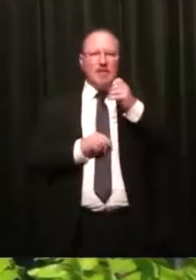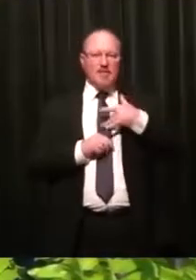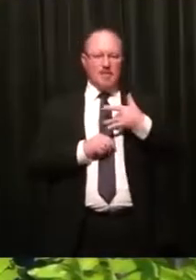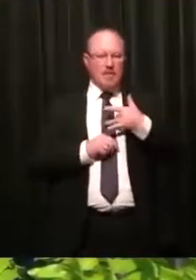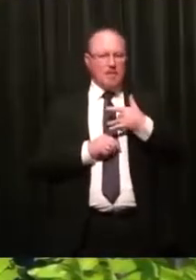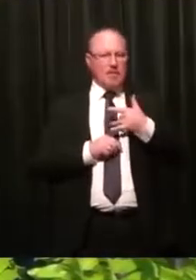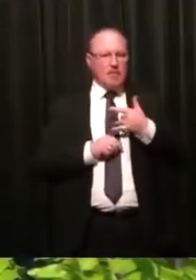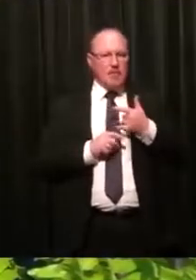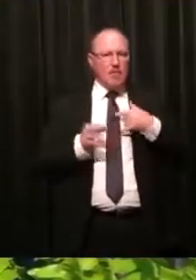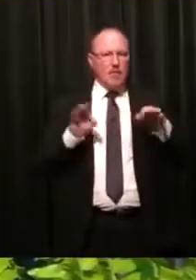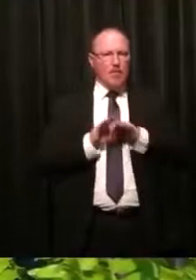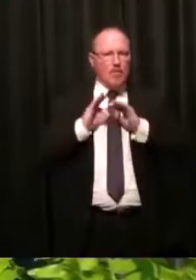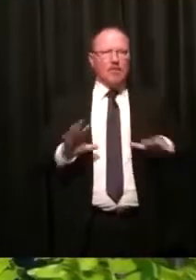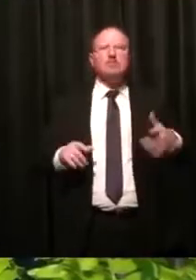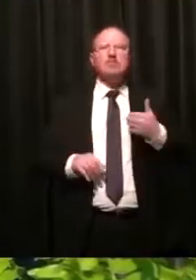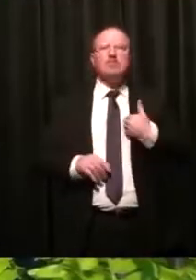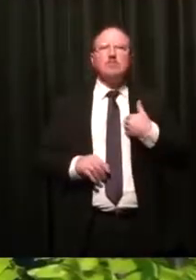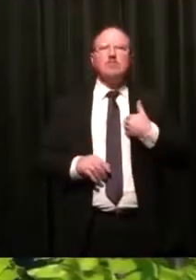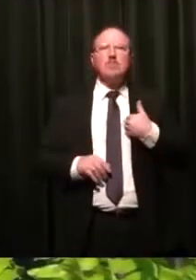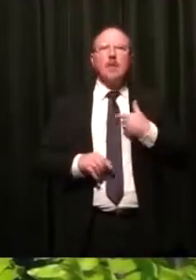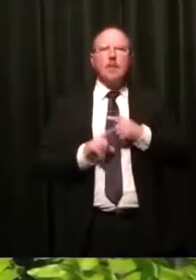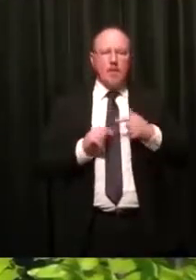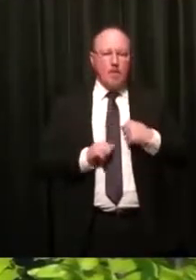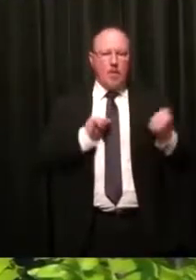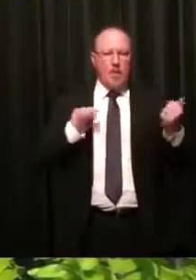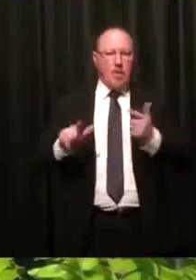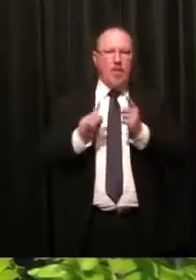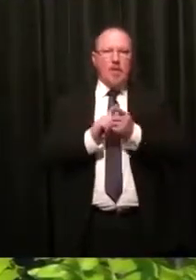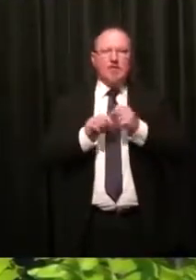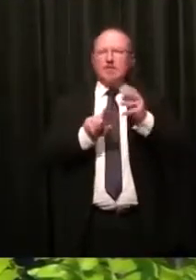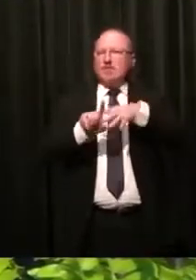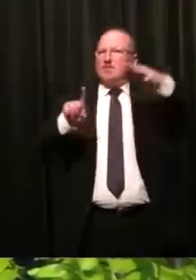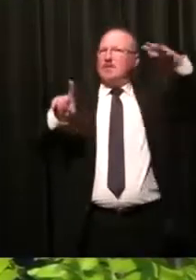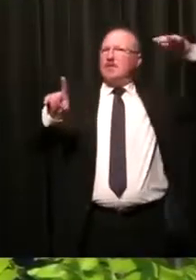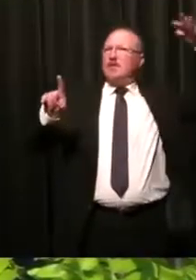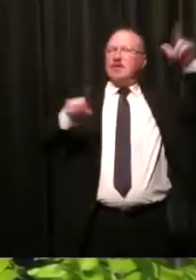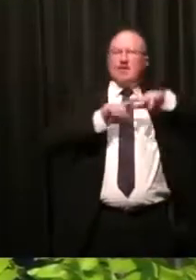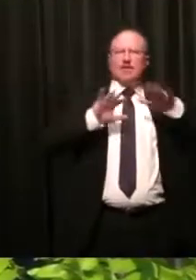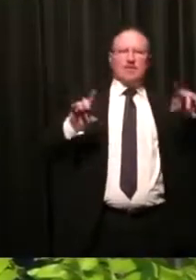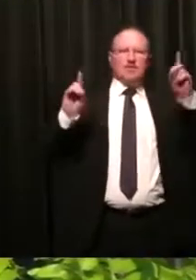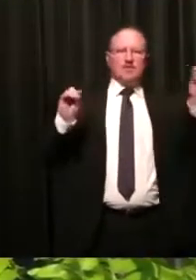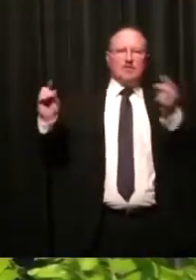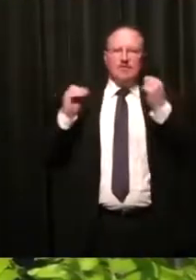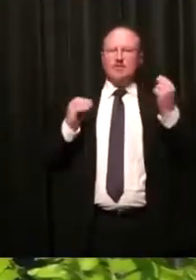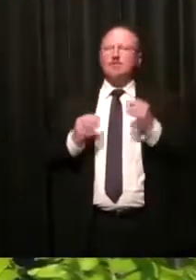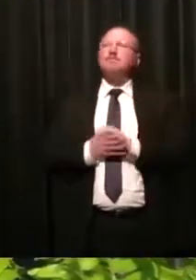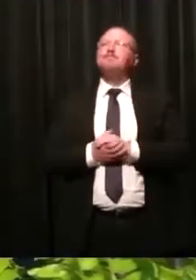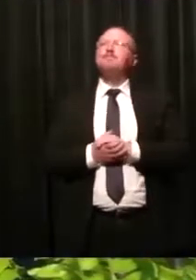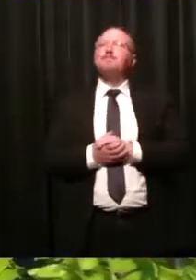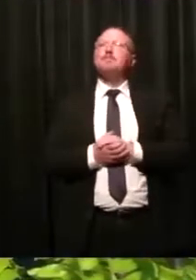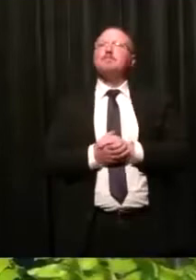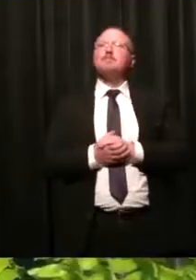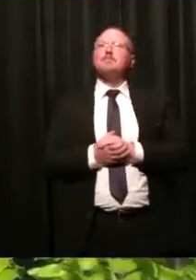people won't feel insecure around you. We are all meant to shine as children do.